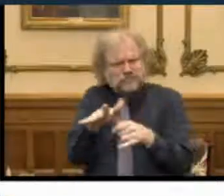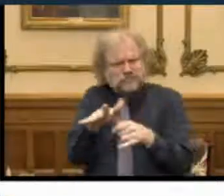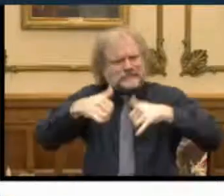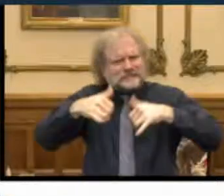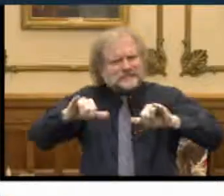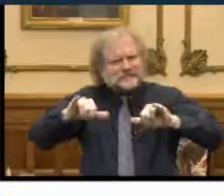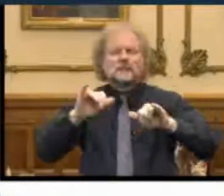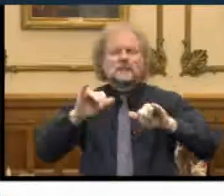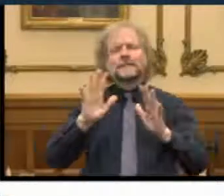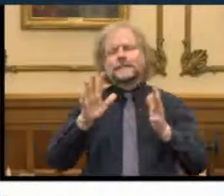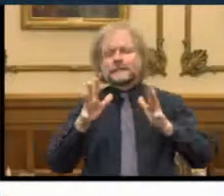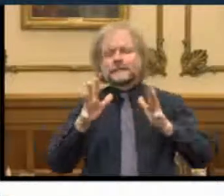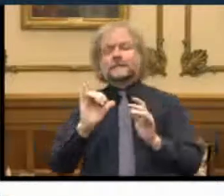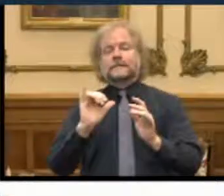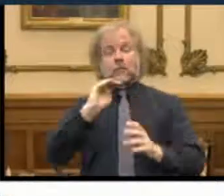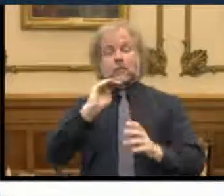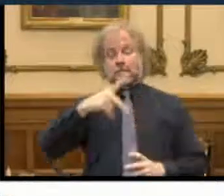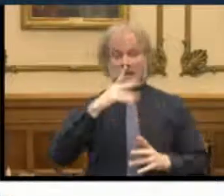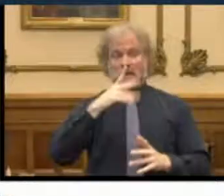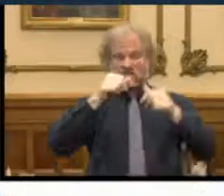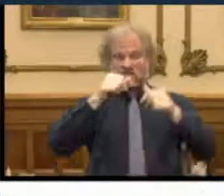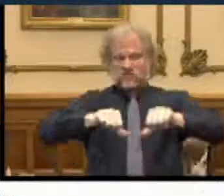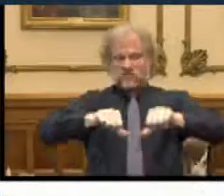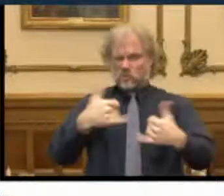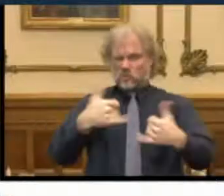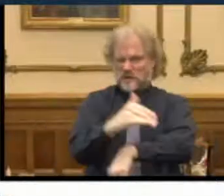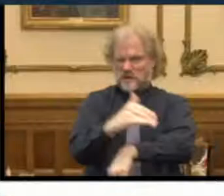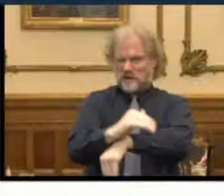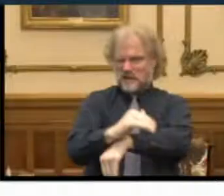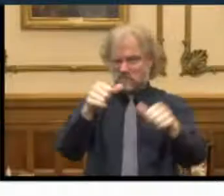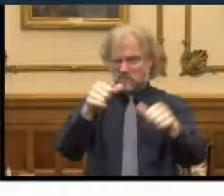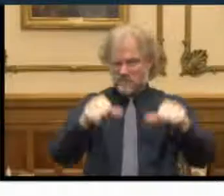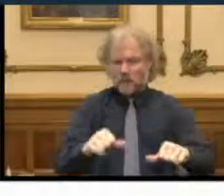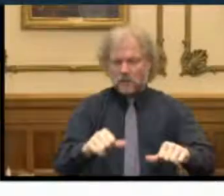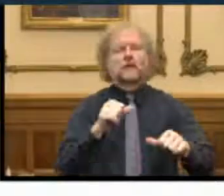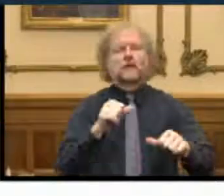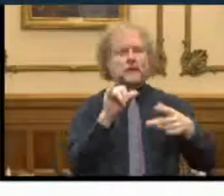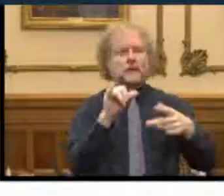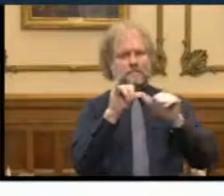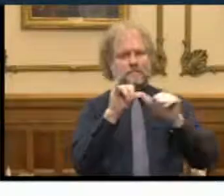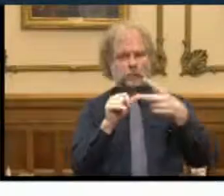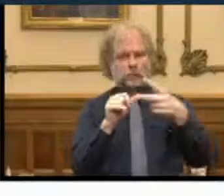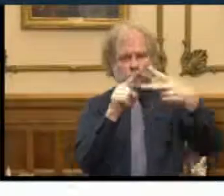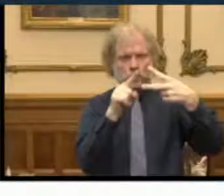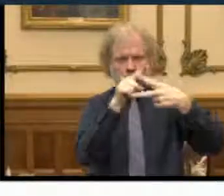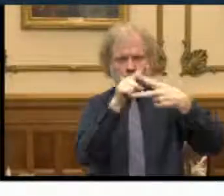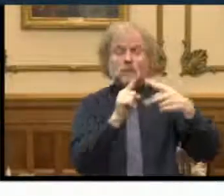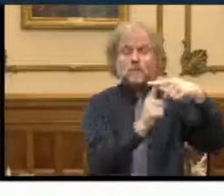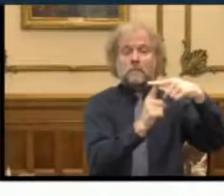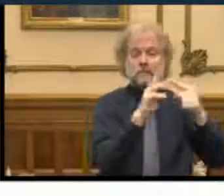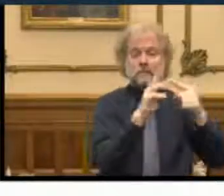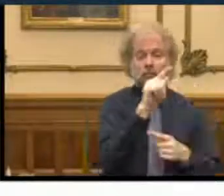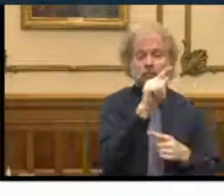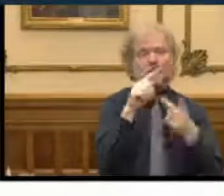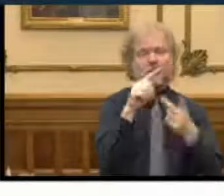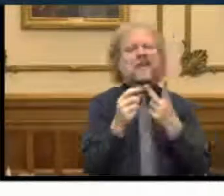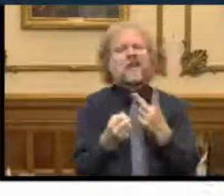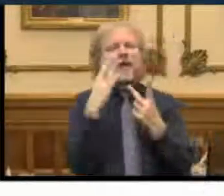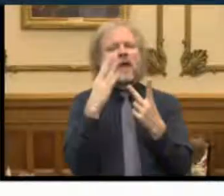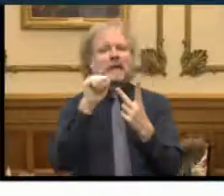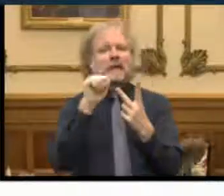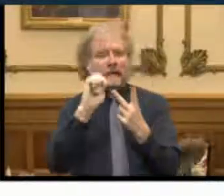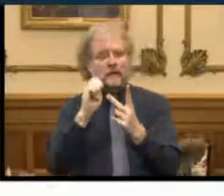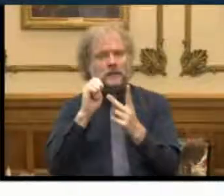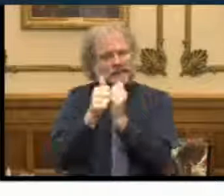communities. So the map that we will be posting overnight tonight will be based on 2 metrics, the positivity rate and the cases per